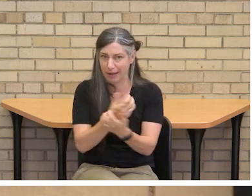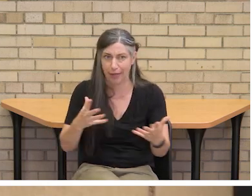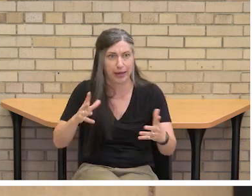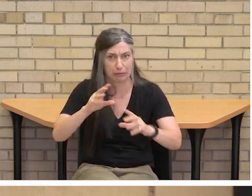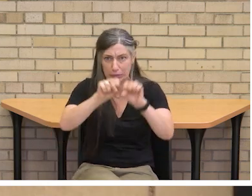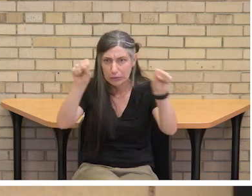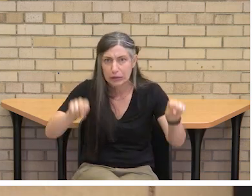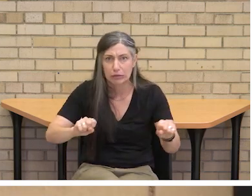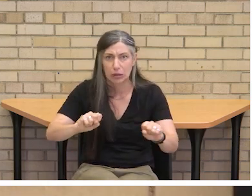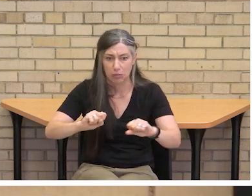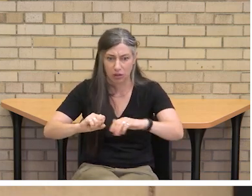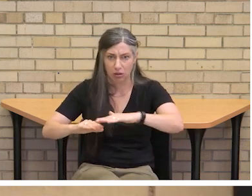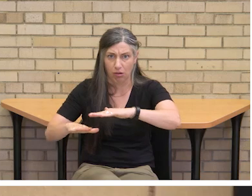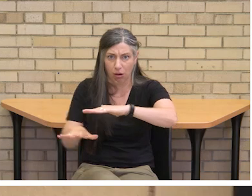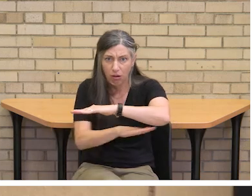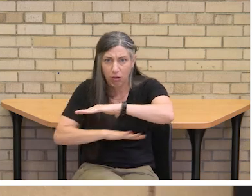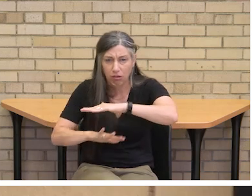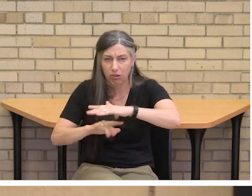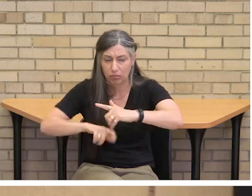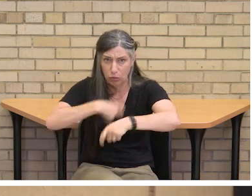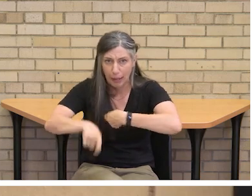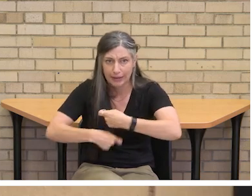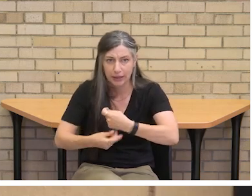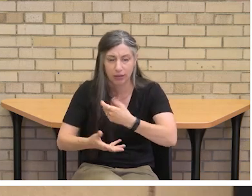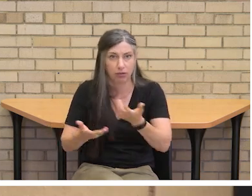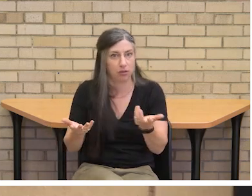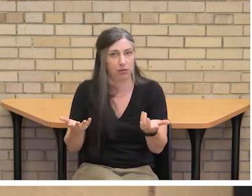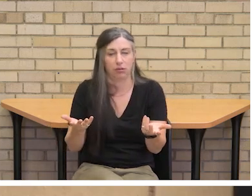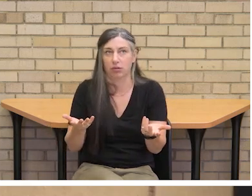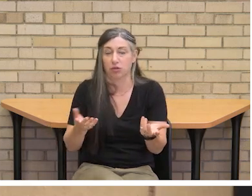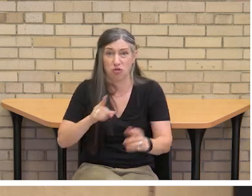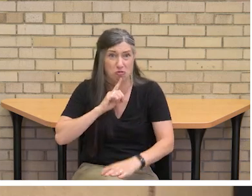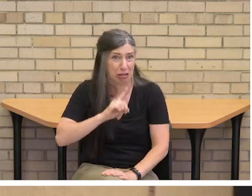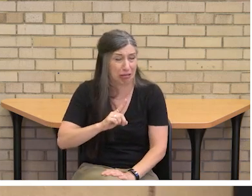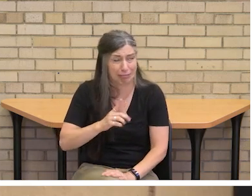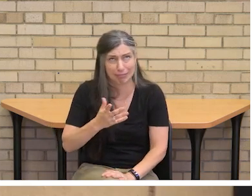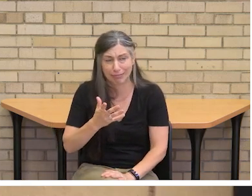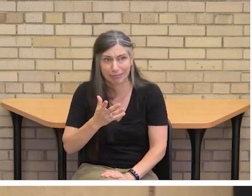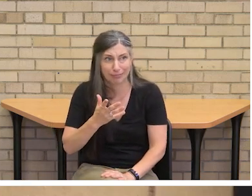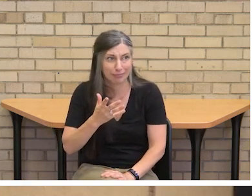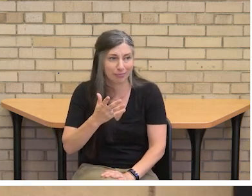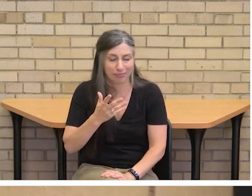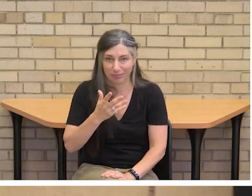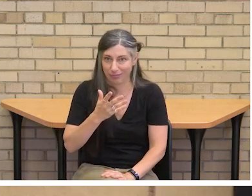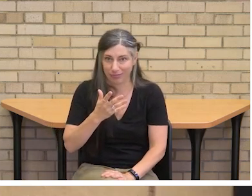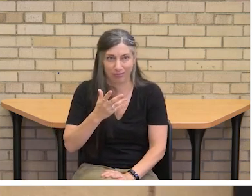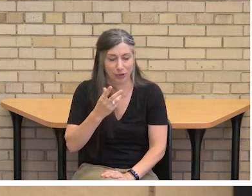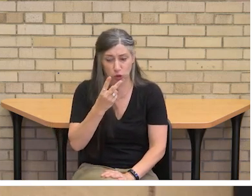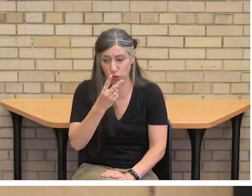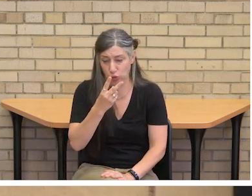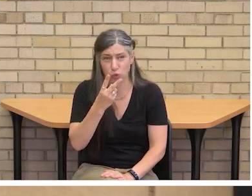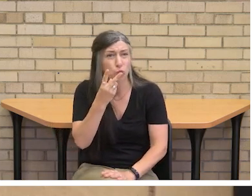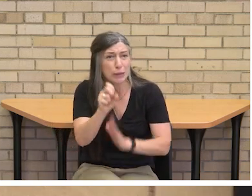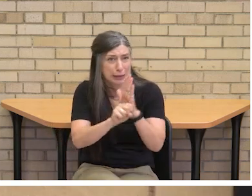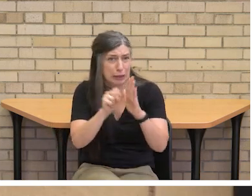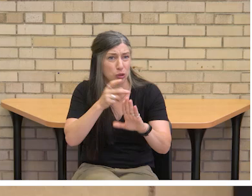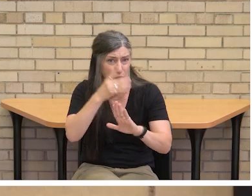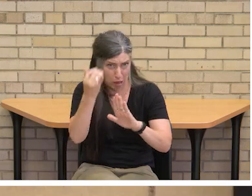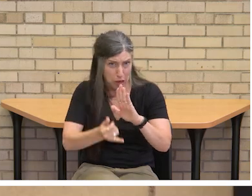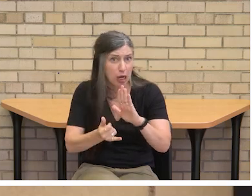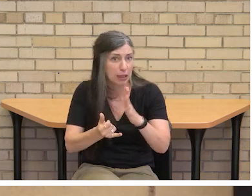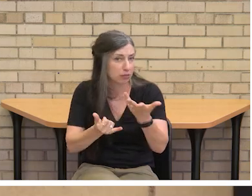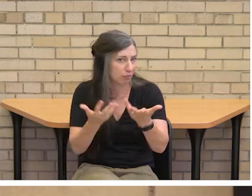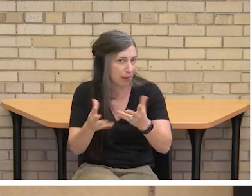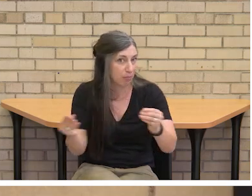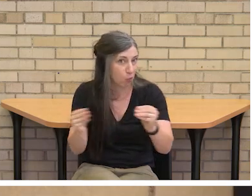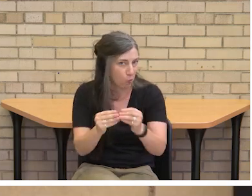system beneath the deck, that this is, at best case, a two-season project, and